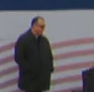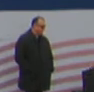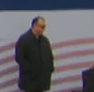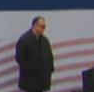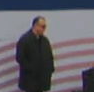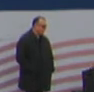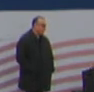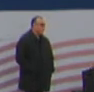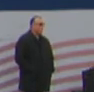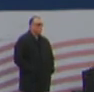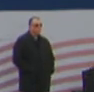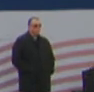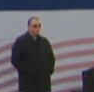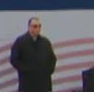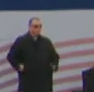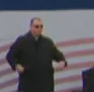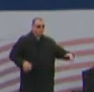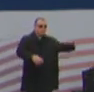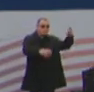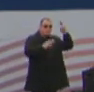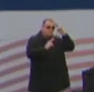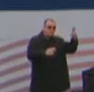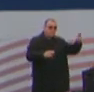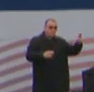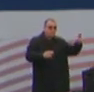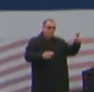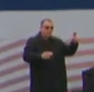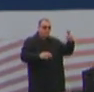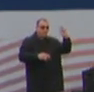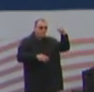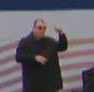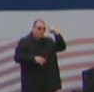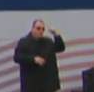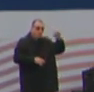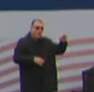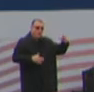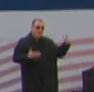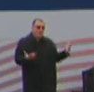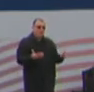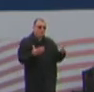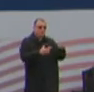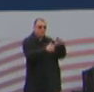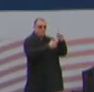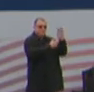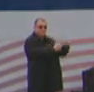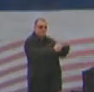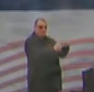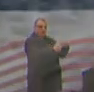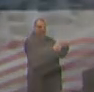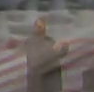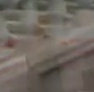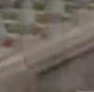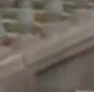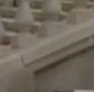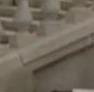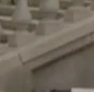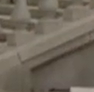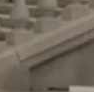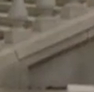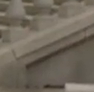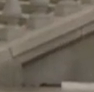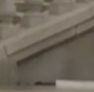distinguished governor of the Commonwealth of Pennsylvania, Governor Tom Ridge, and his wife, Michelle Ridge.